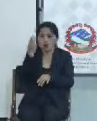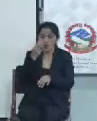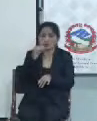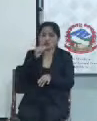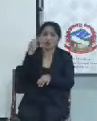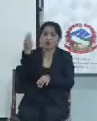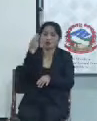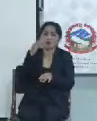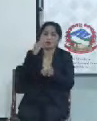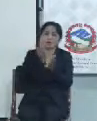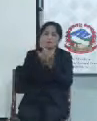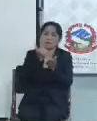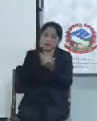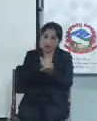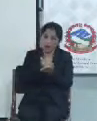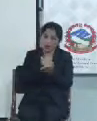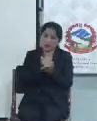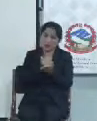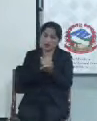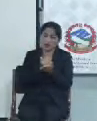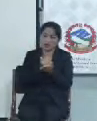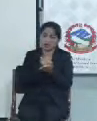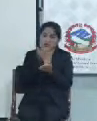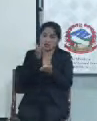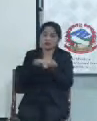change department, water and climate